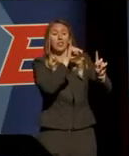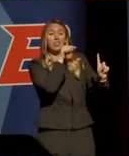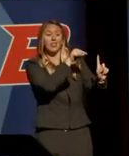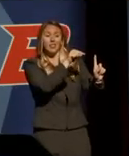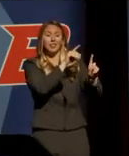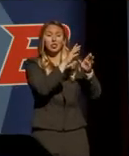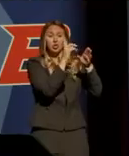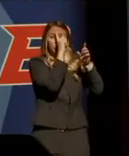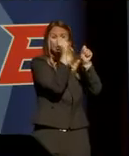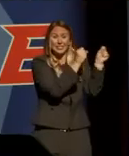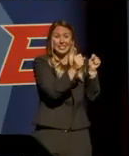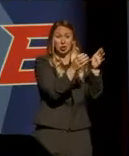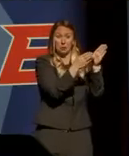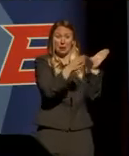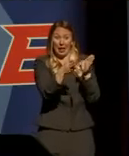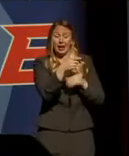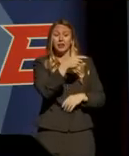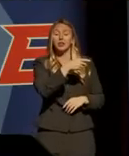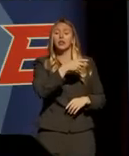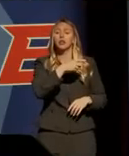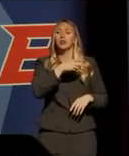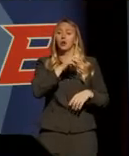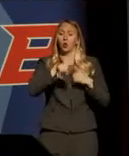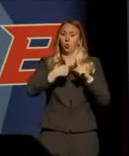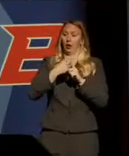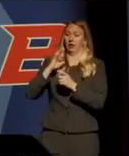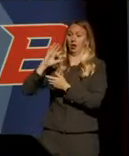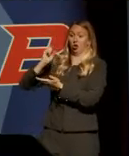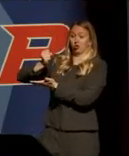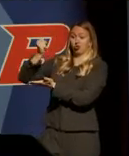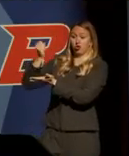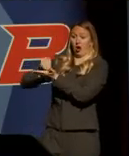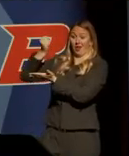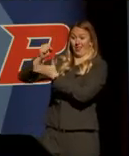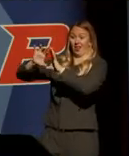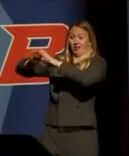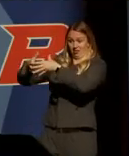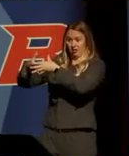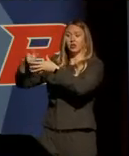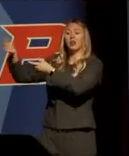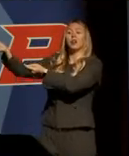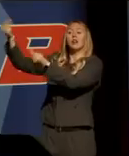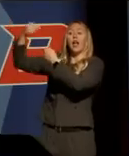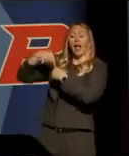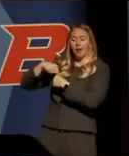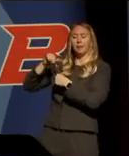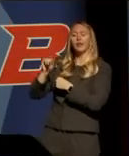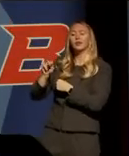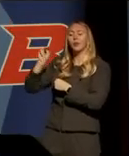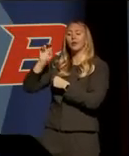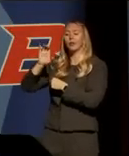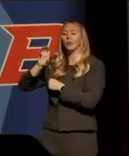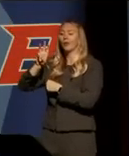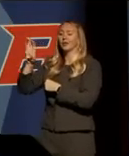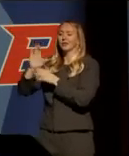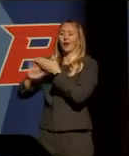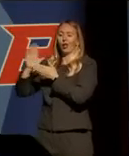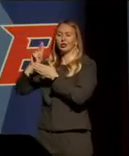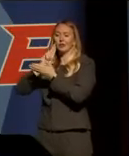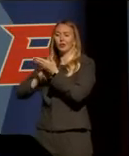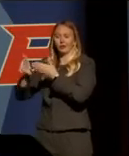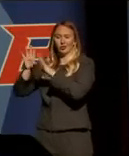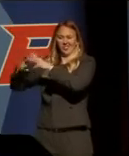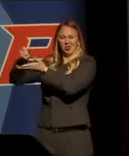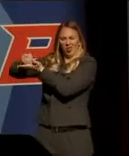when our accrediting body came to visit us, the Northwest Commission on Colleges and Universities, and we have people who have been doing